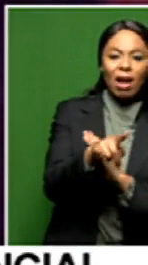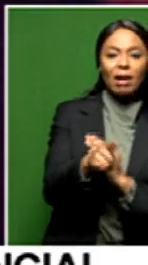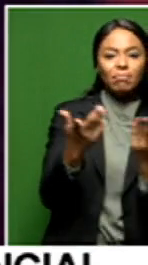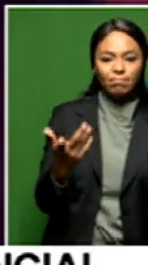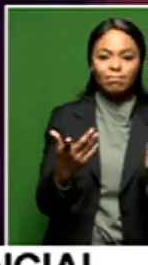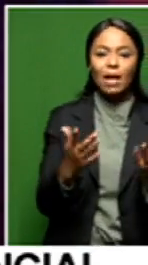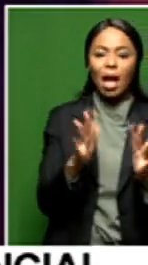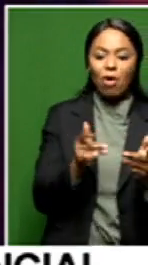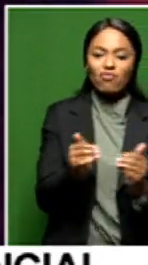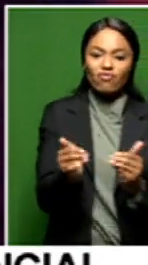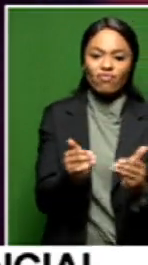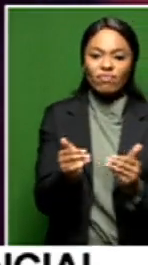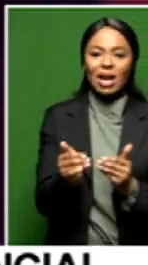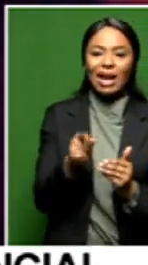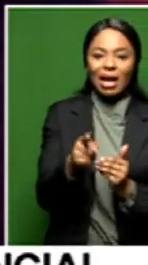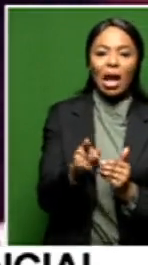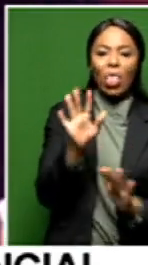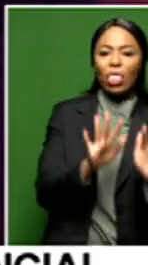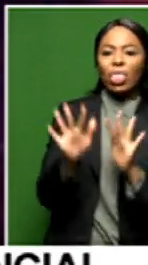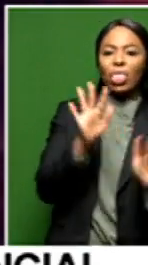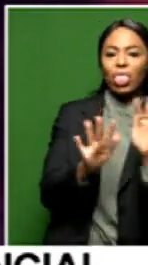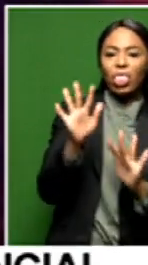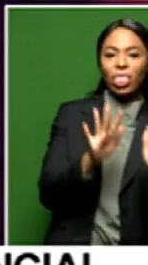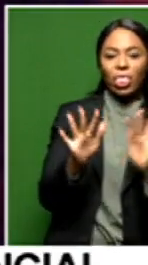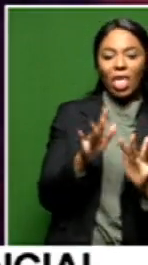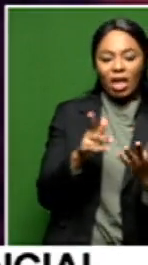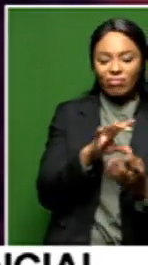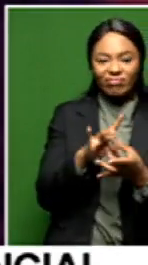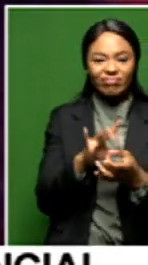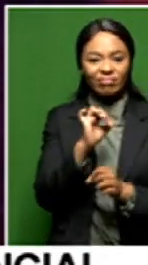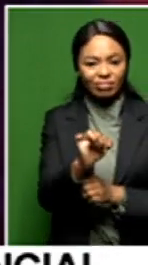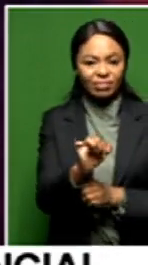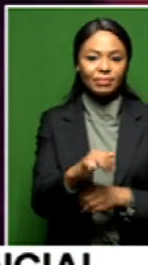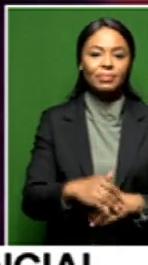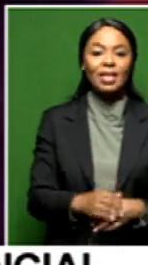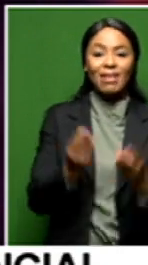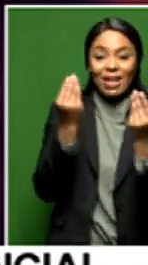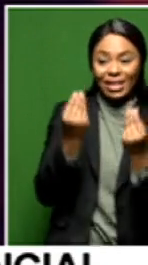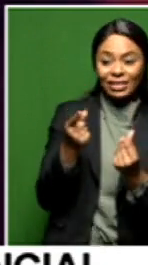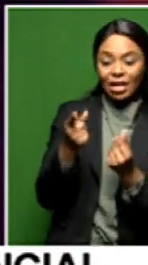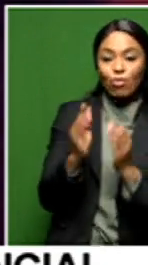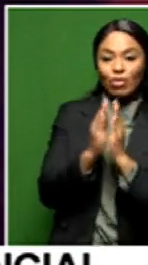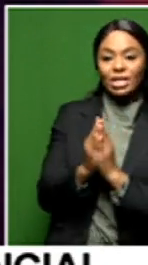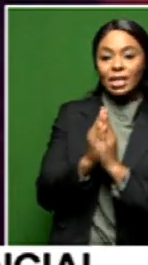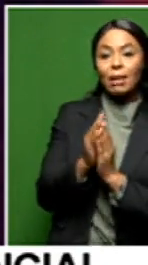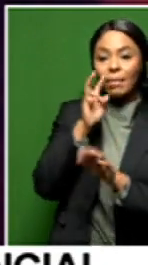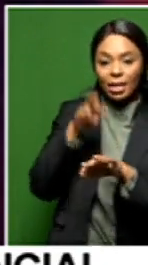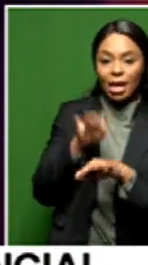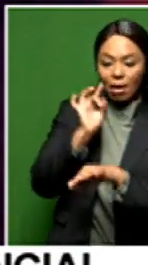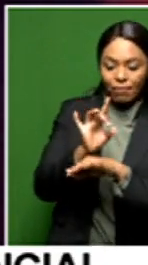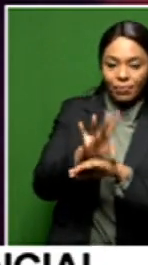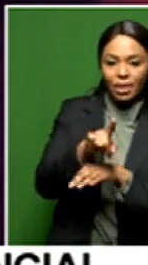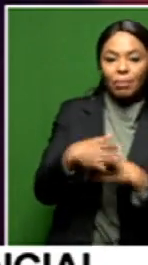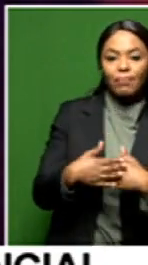our household. So that's what financial or mental bandwidth depletion actually means. In terms of what that means for your